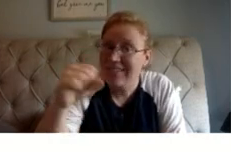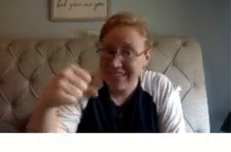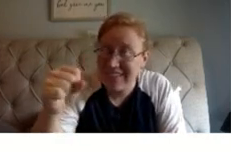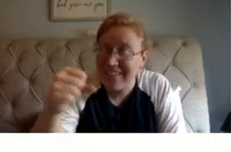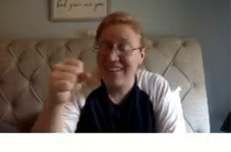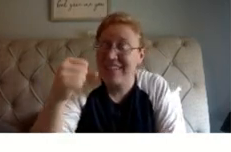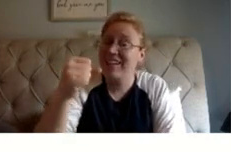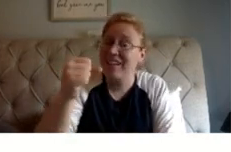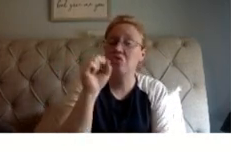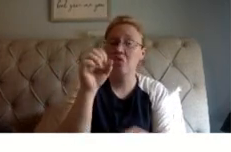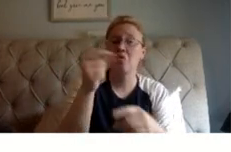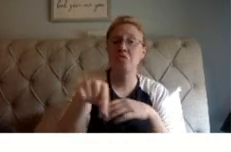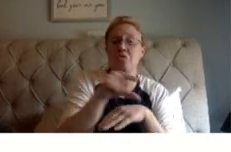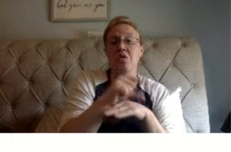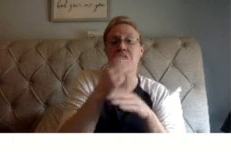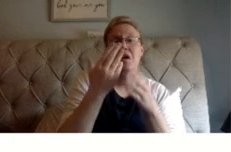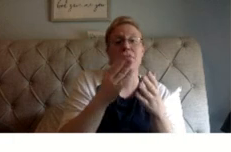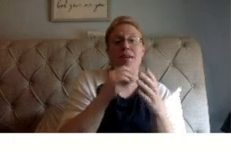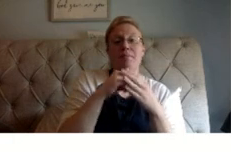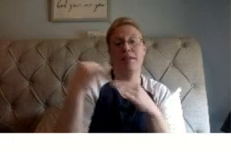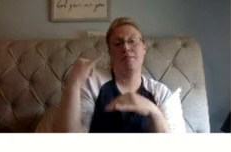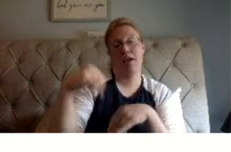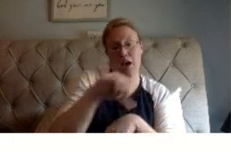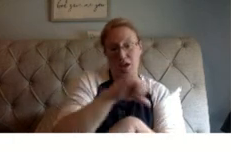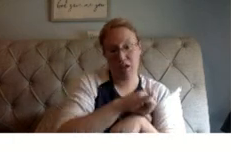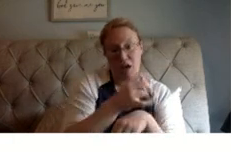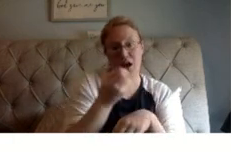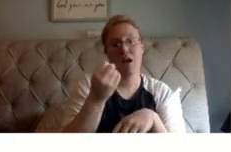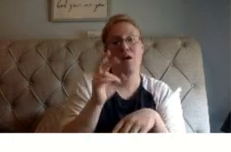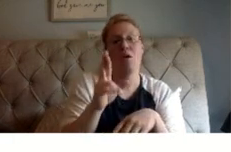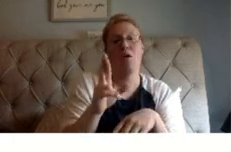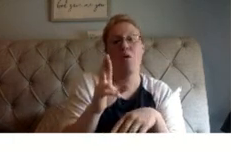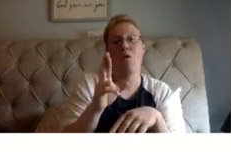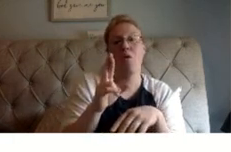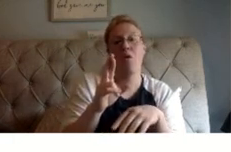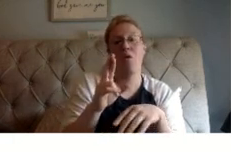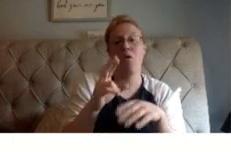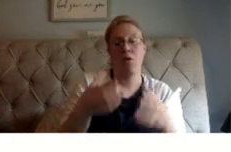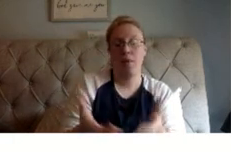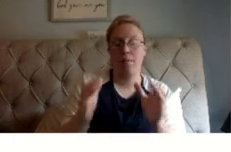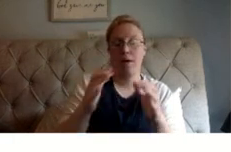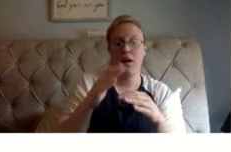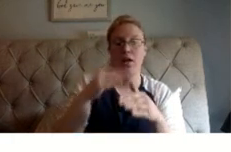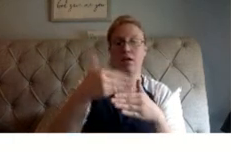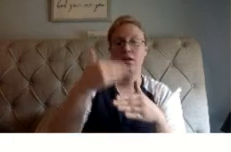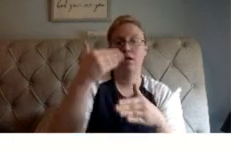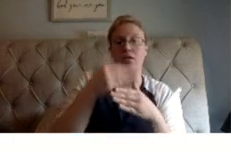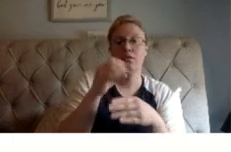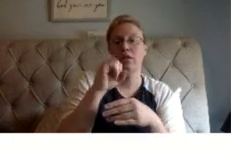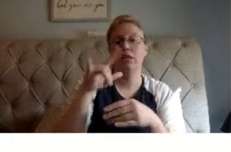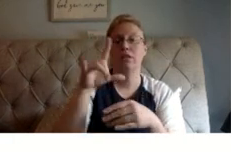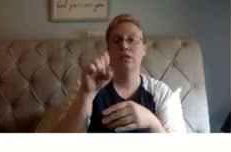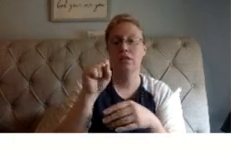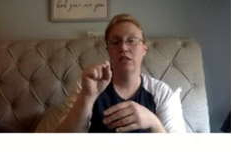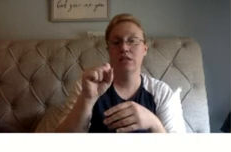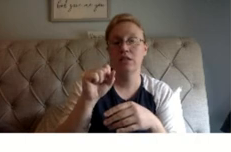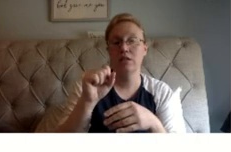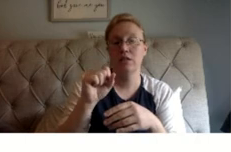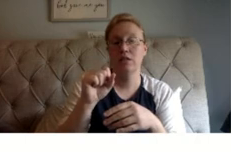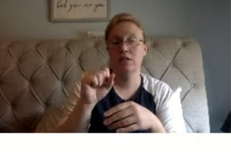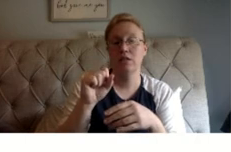Yeah, so the gardens may be in backyards, or the pots might be on windowsills. Oh